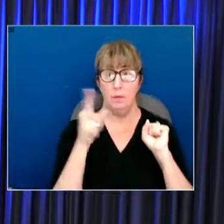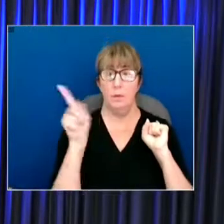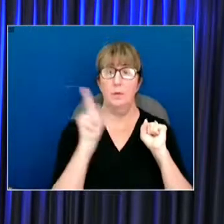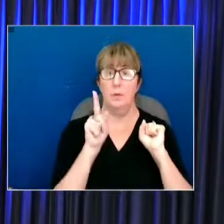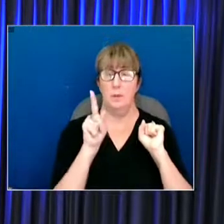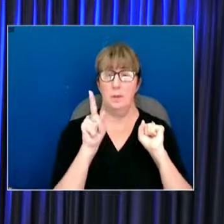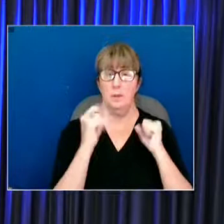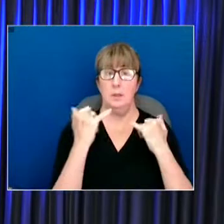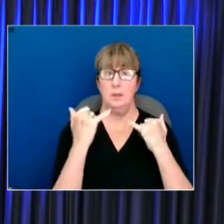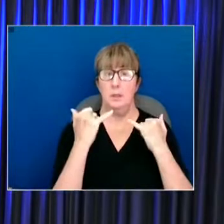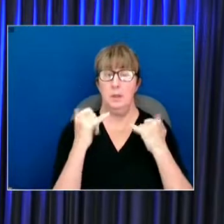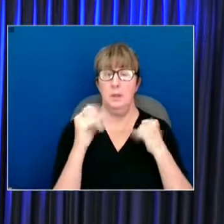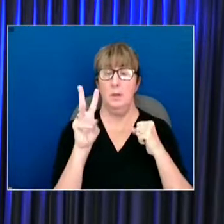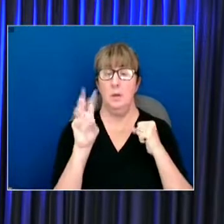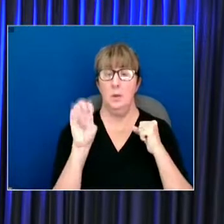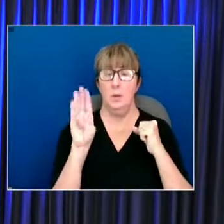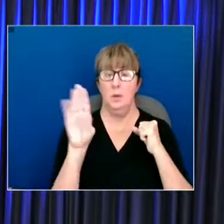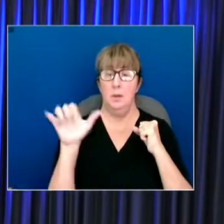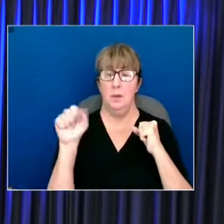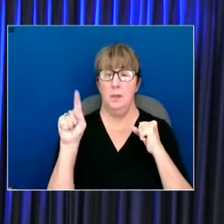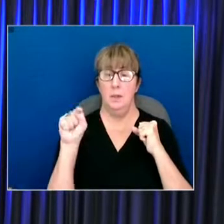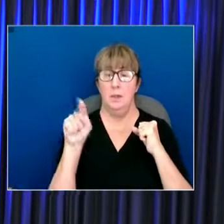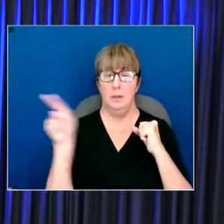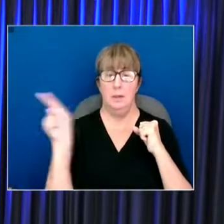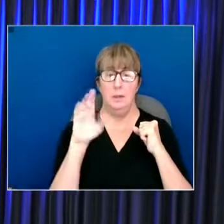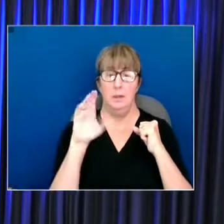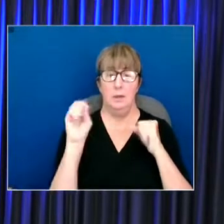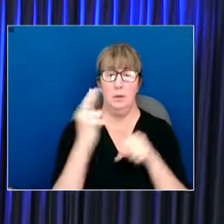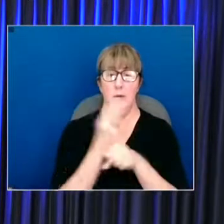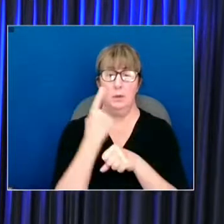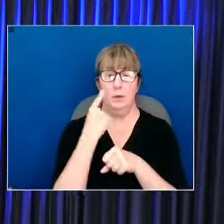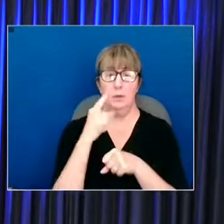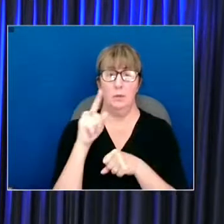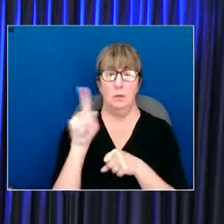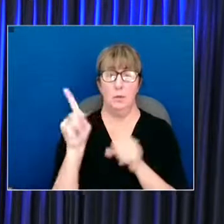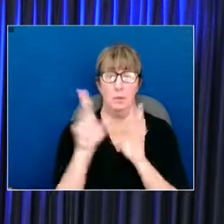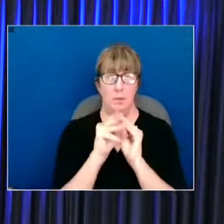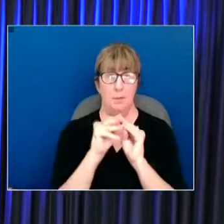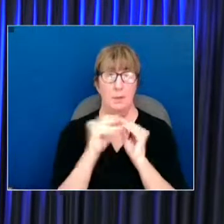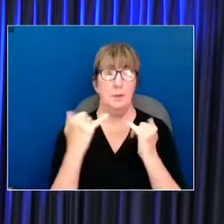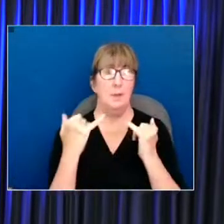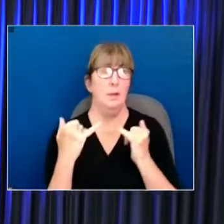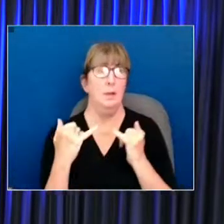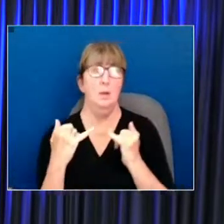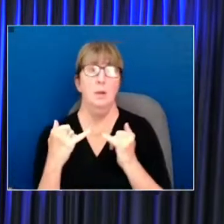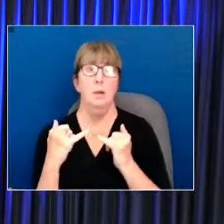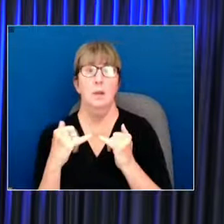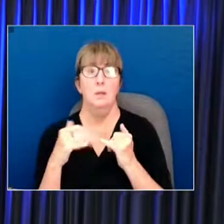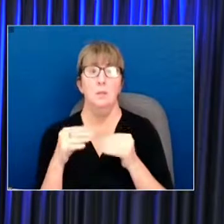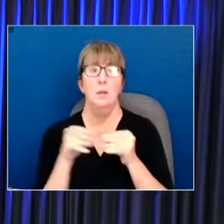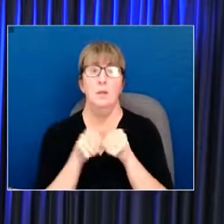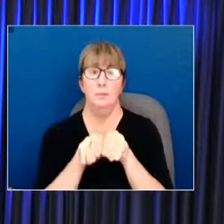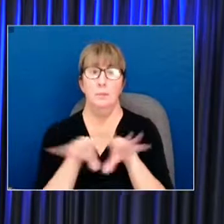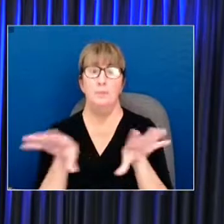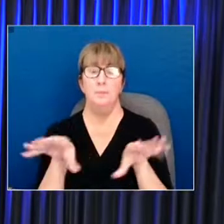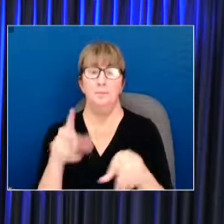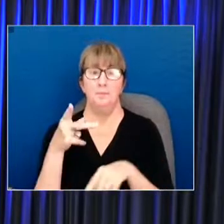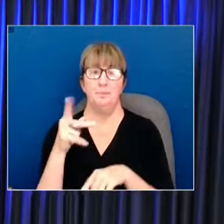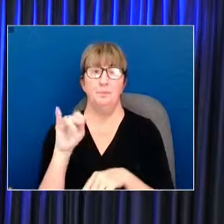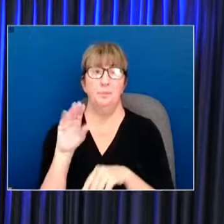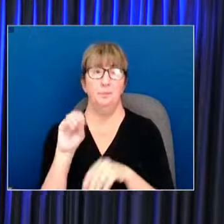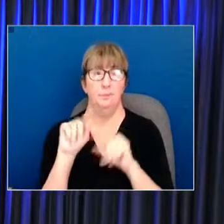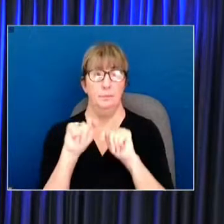webcast platform that the county utilizes for BOS meetings. Now it's been extended to a PIO team. What you see here